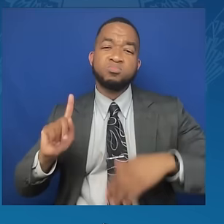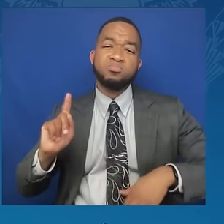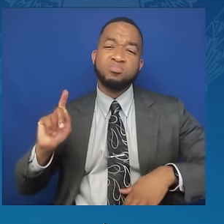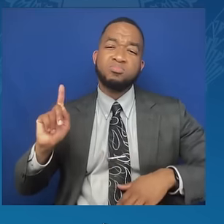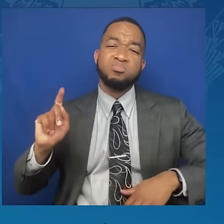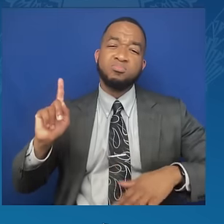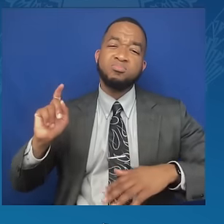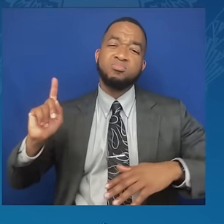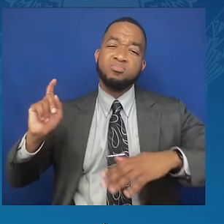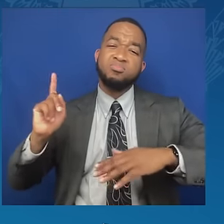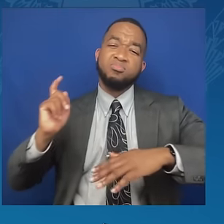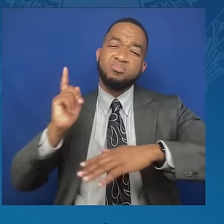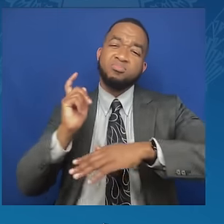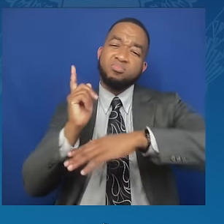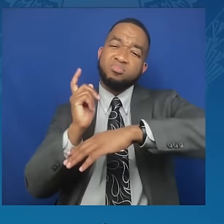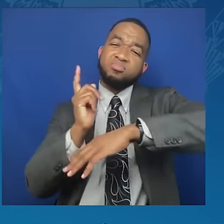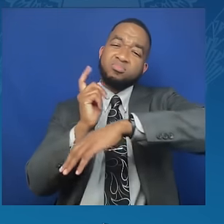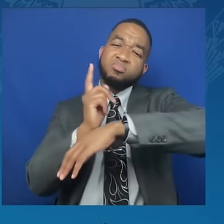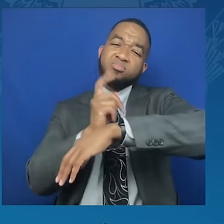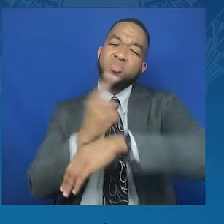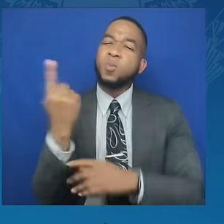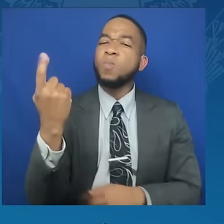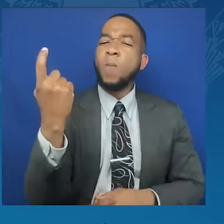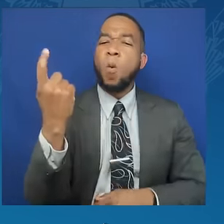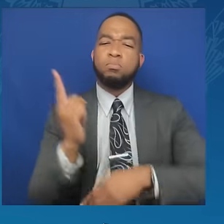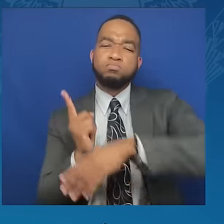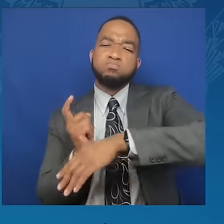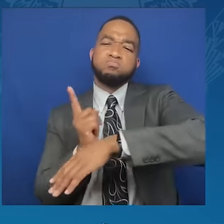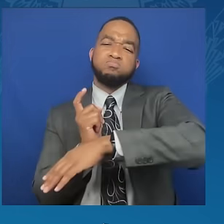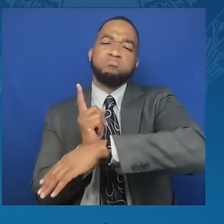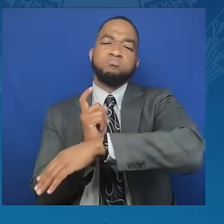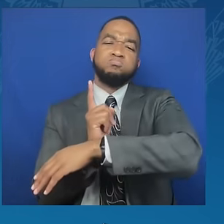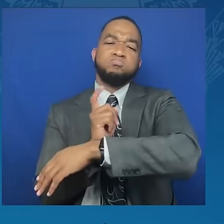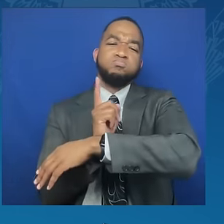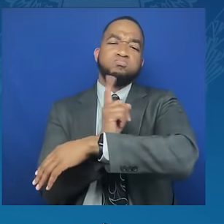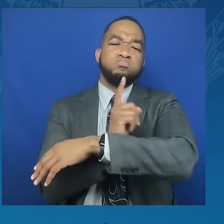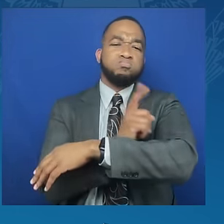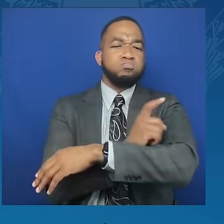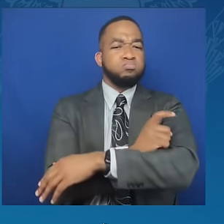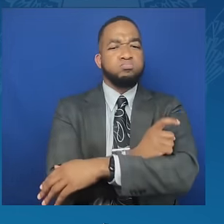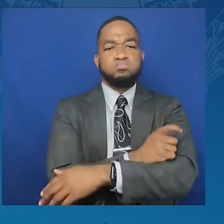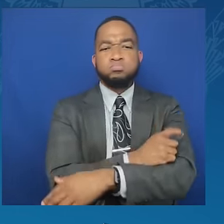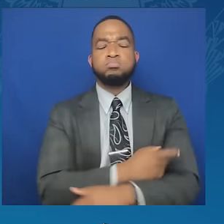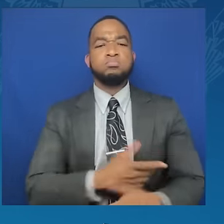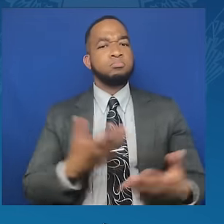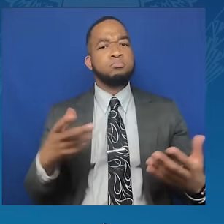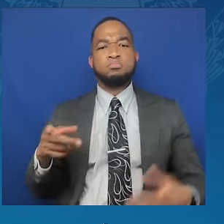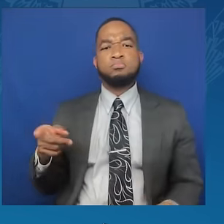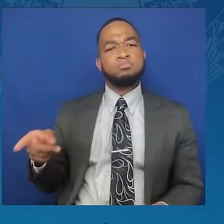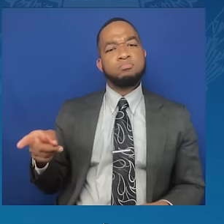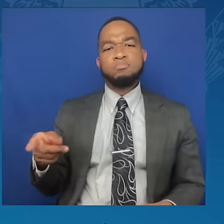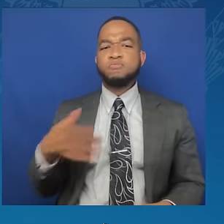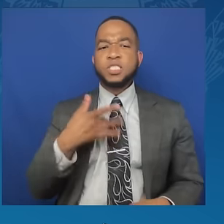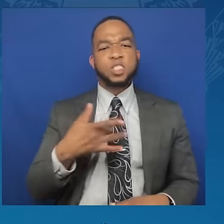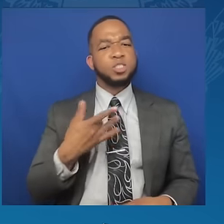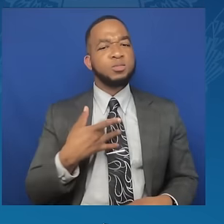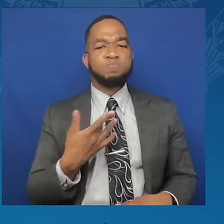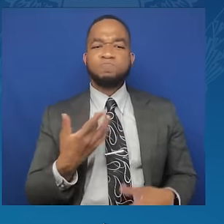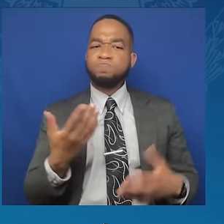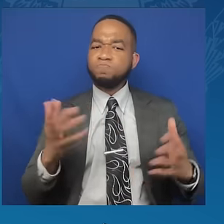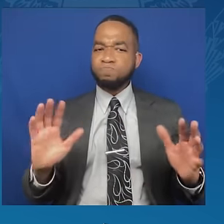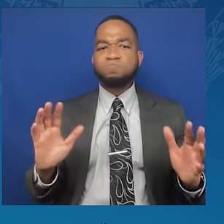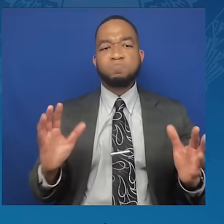us the solution and the remedy. If you close your eyes, I think you could almost hear